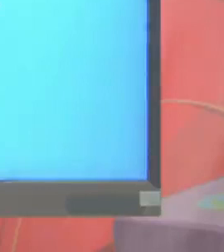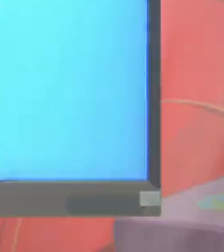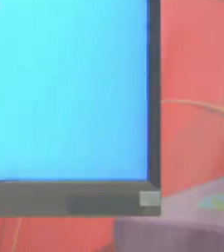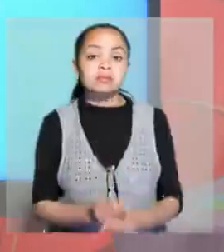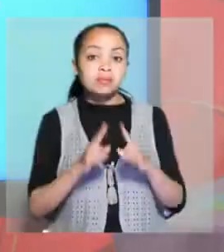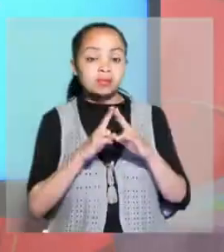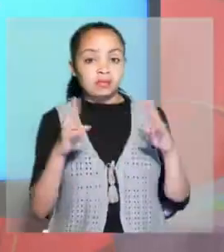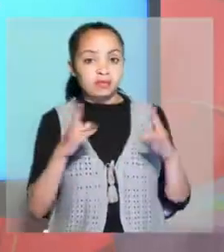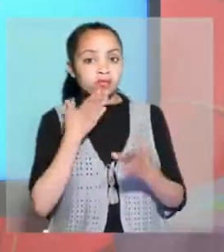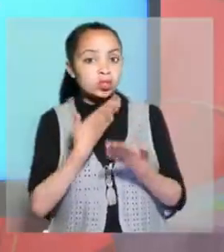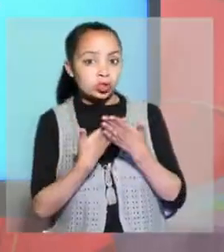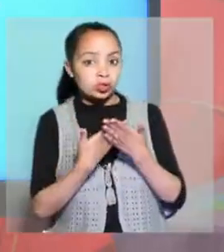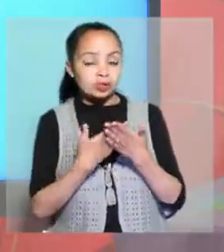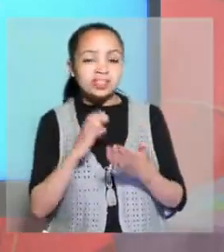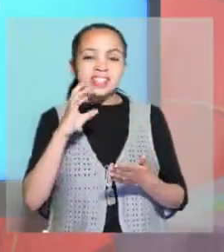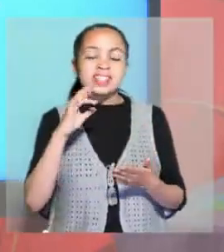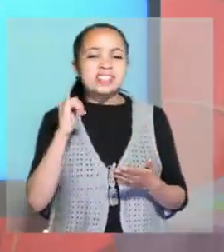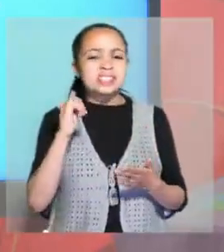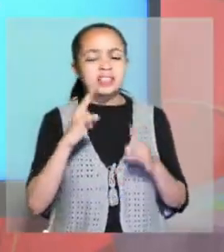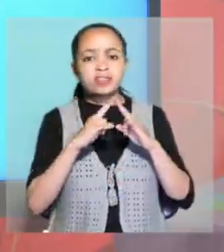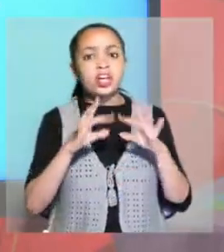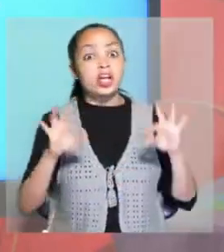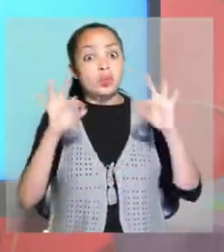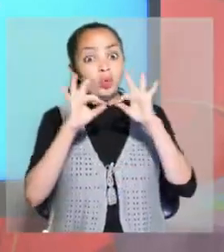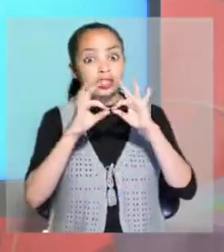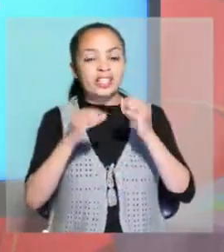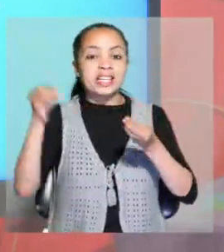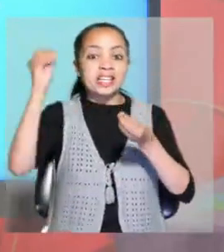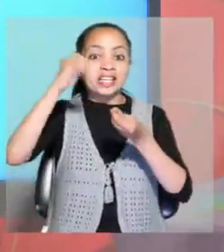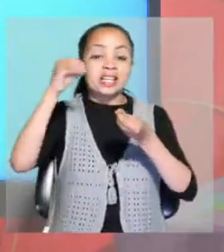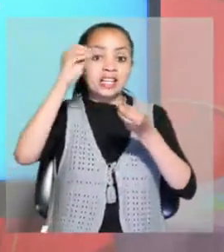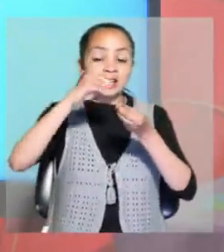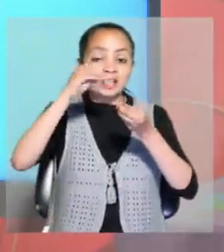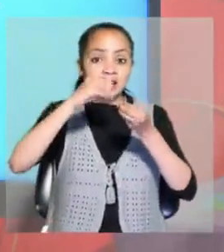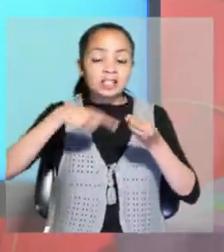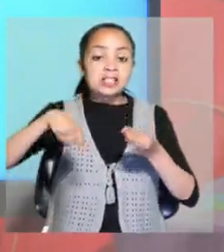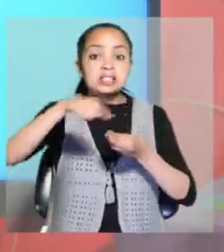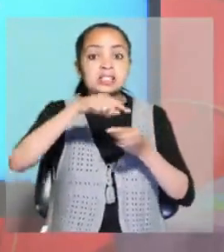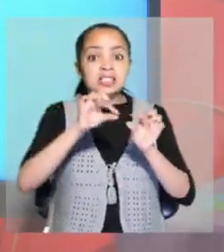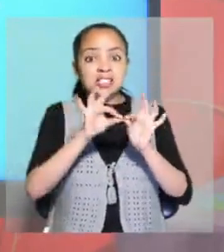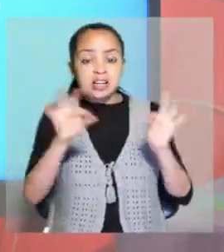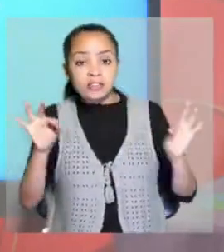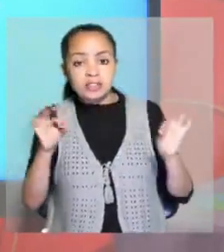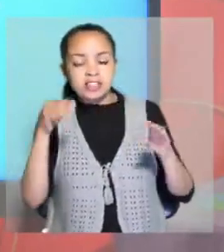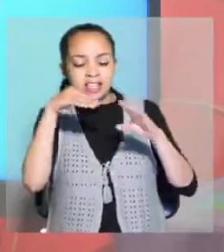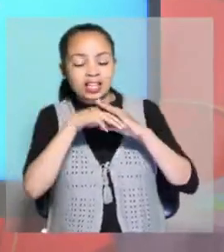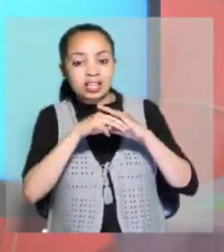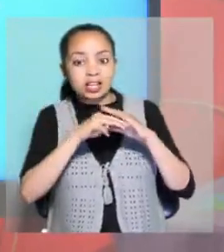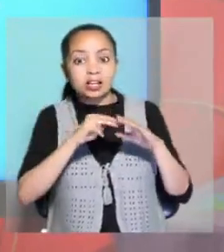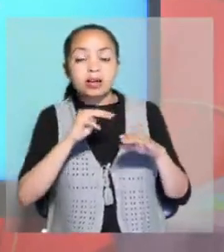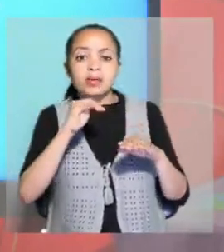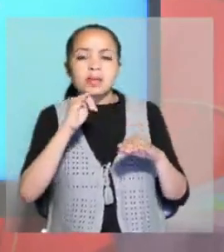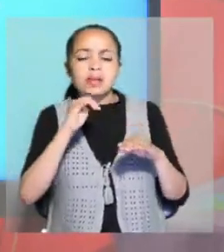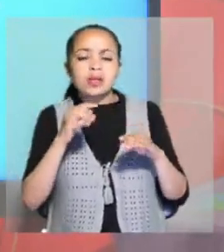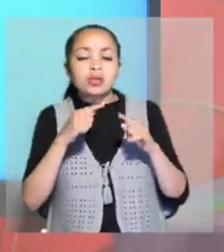Very good. Crystal is very important in increasing surface area of mitochondrial inner membrane to produce